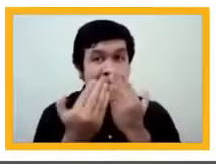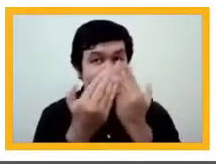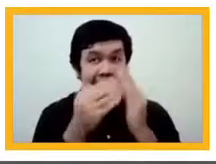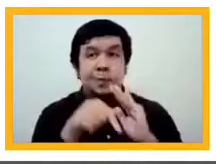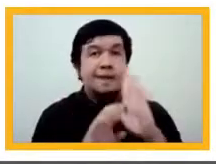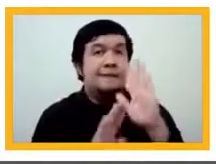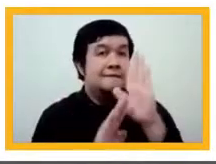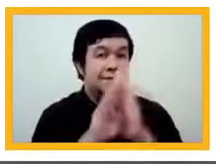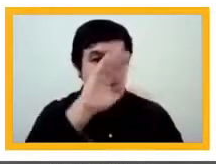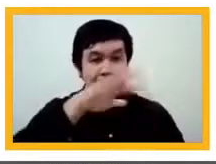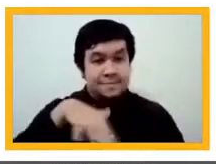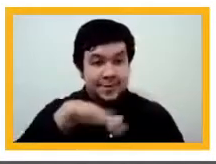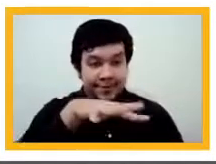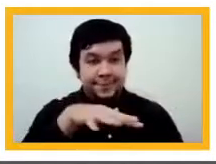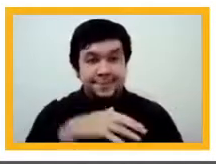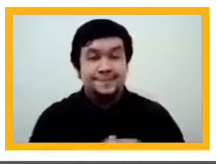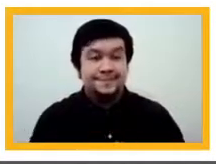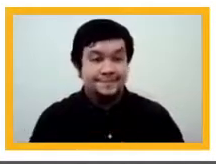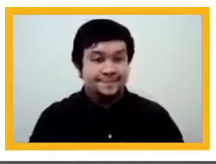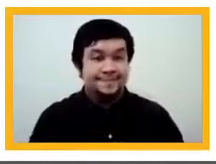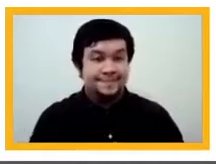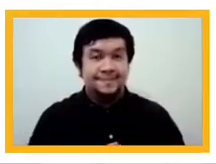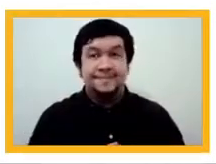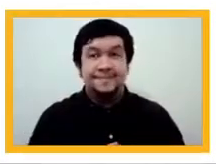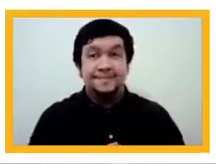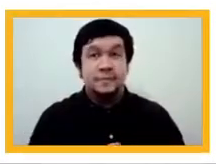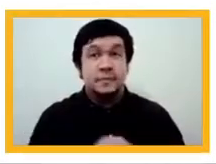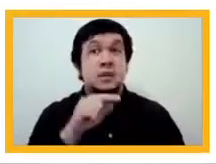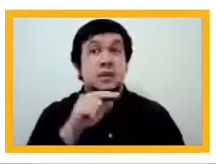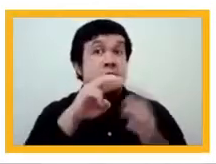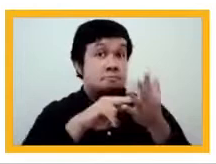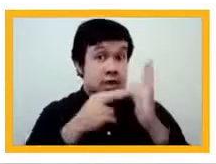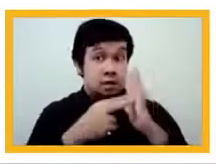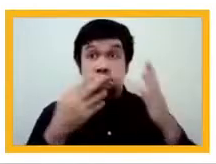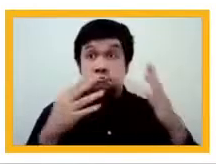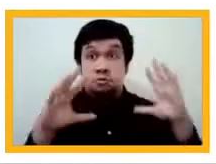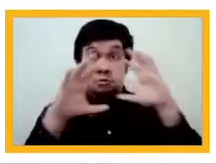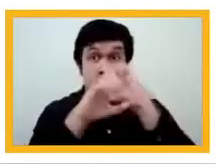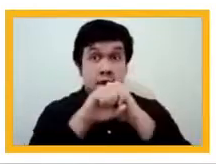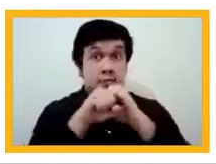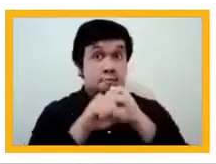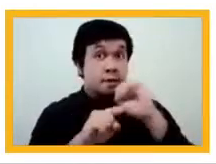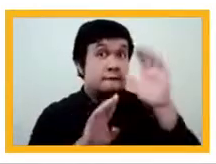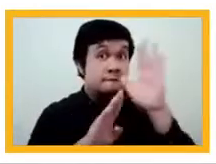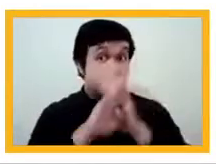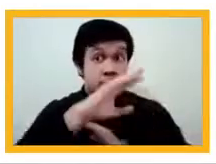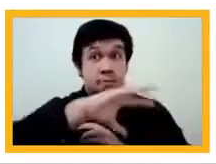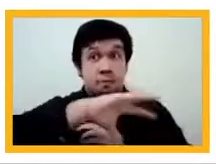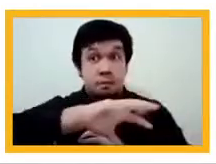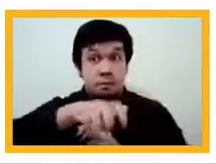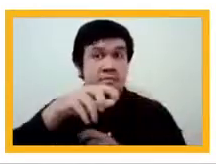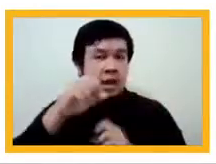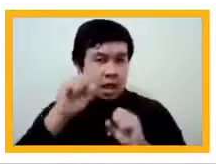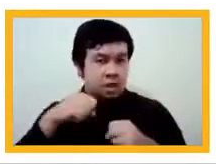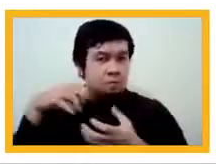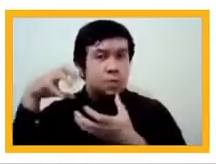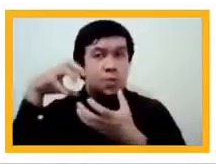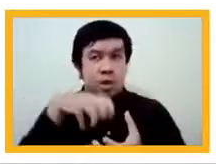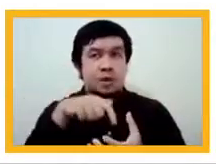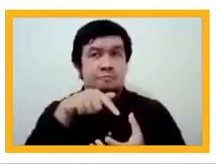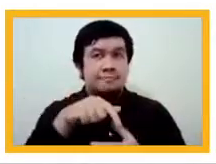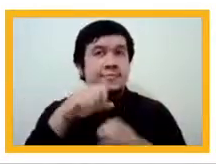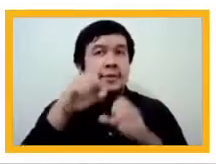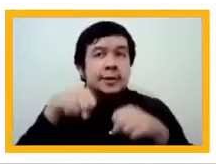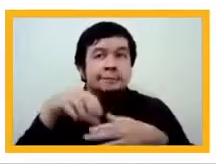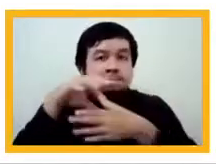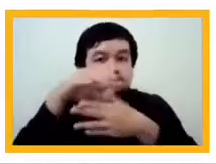saying is content, developed countries can share content, they can help to contextualize it, and of course maybe there is a need